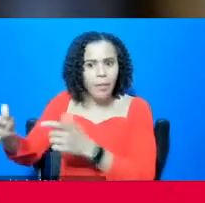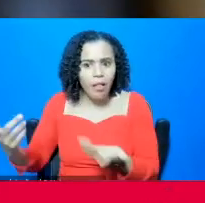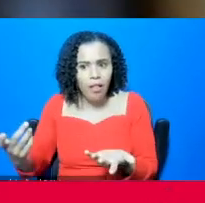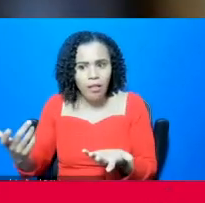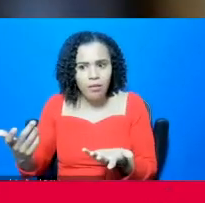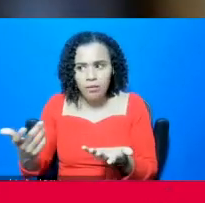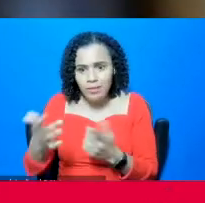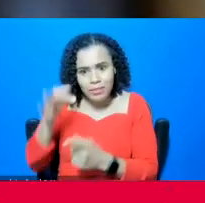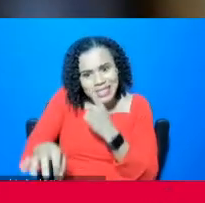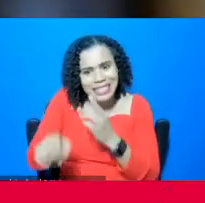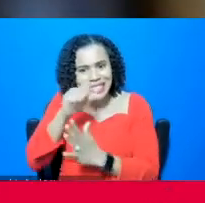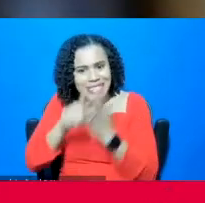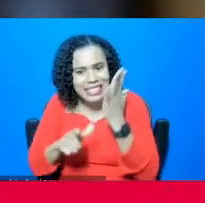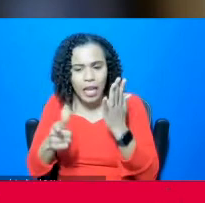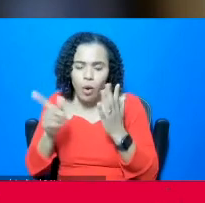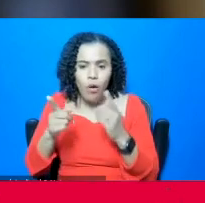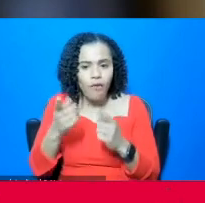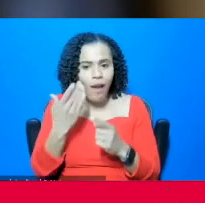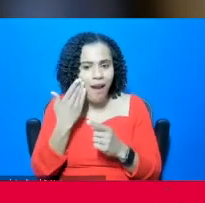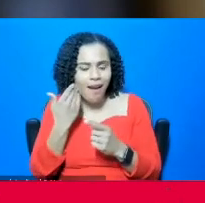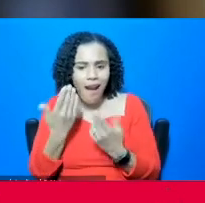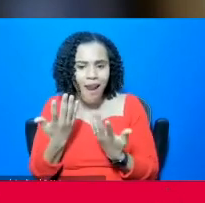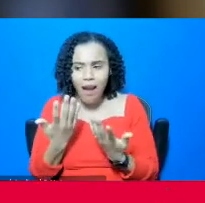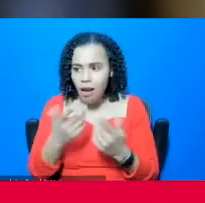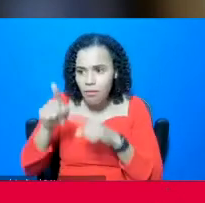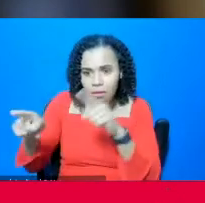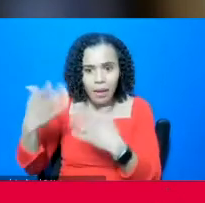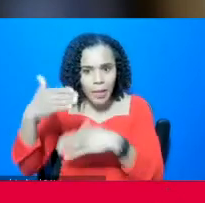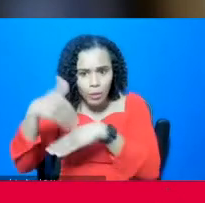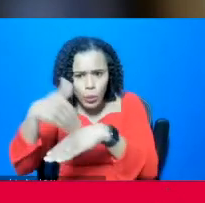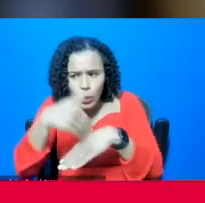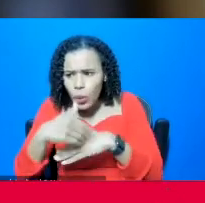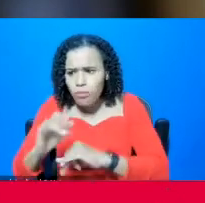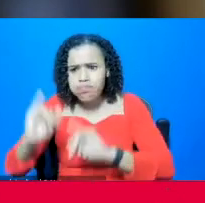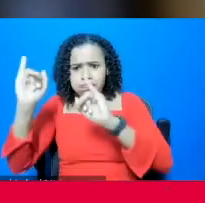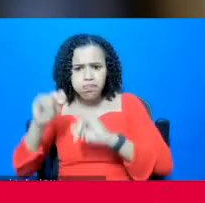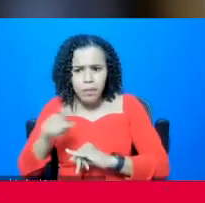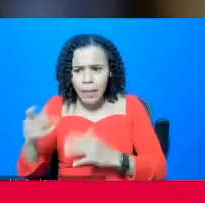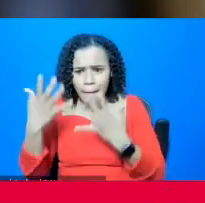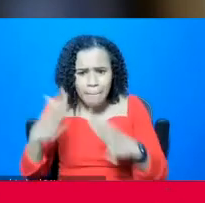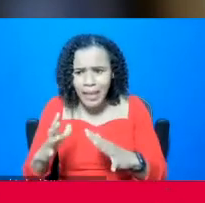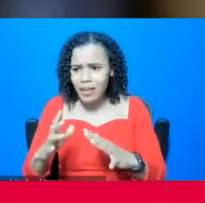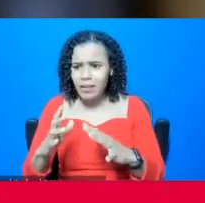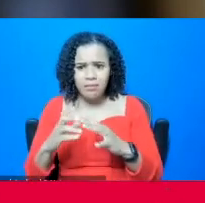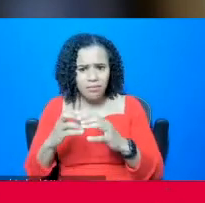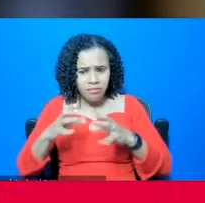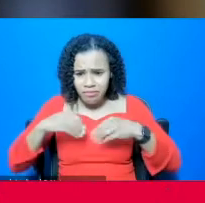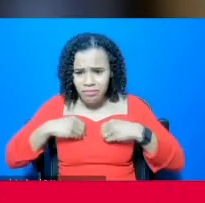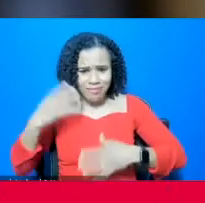particularly disabled people of color from around the world that have been direct victims and who have survived the direct